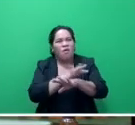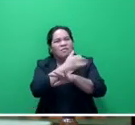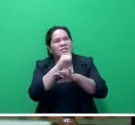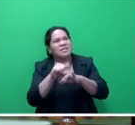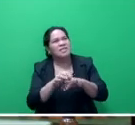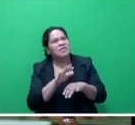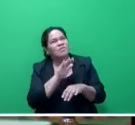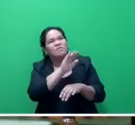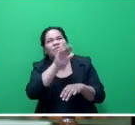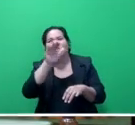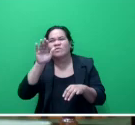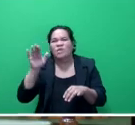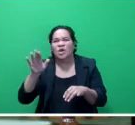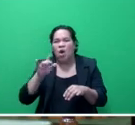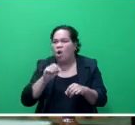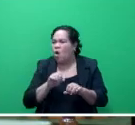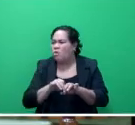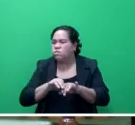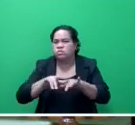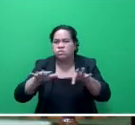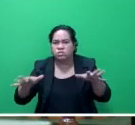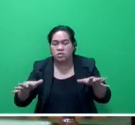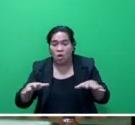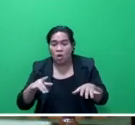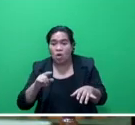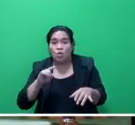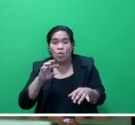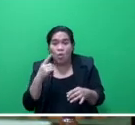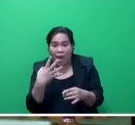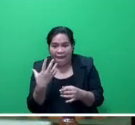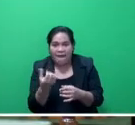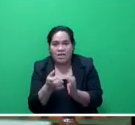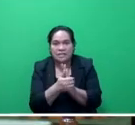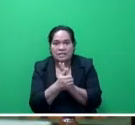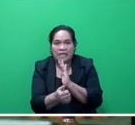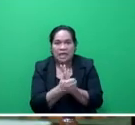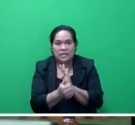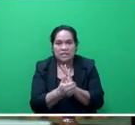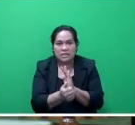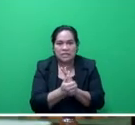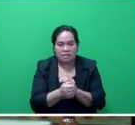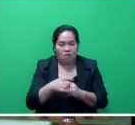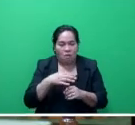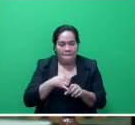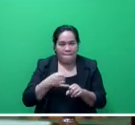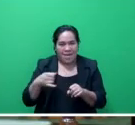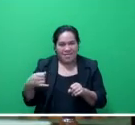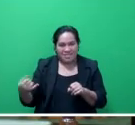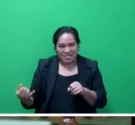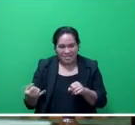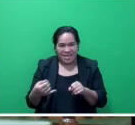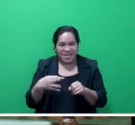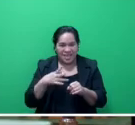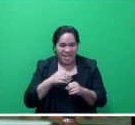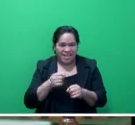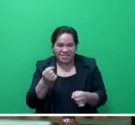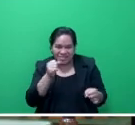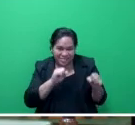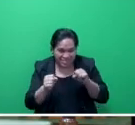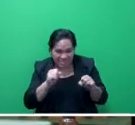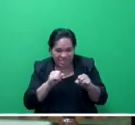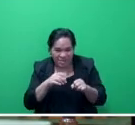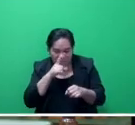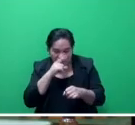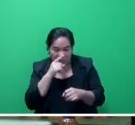accredited healthcare providers. Successful providers will need to have proven expertise to operate maintain and provide biomedical services such as